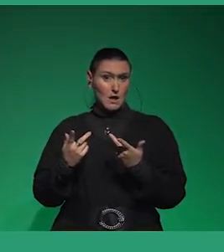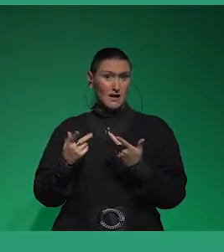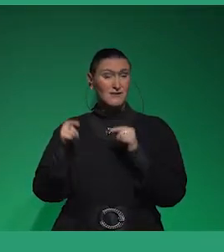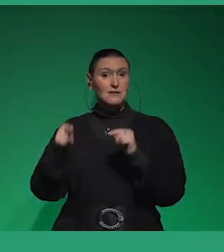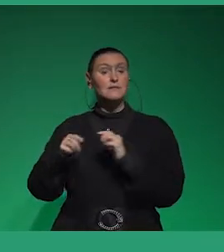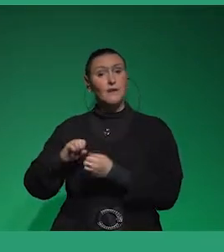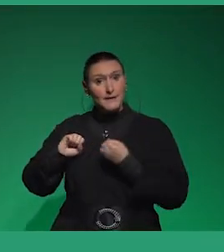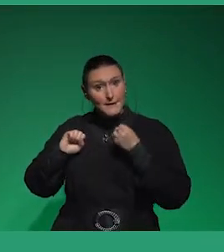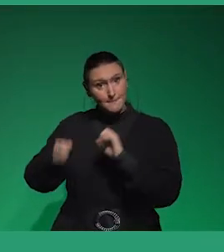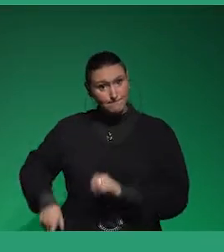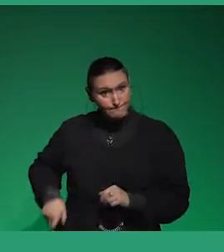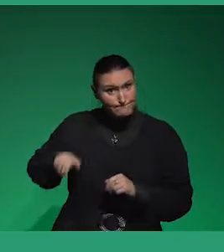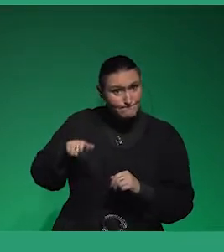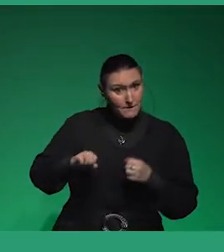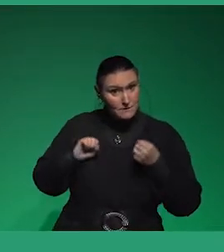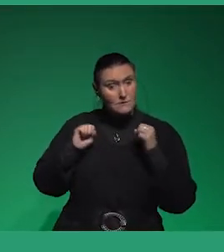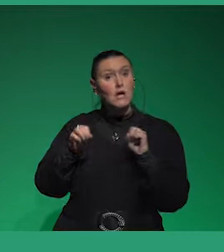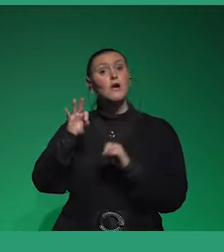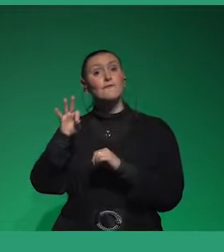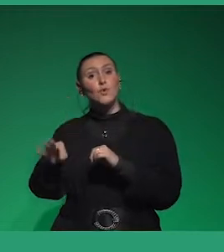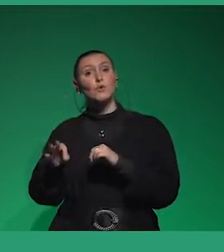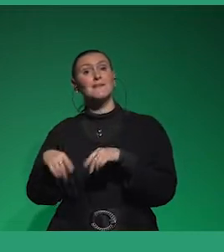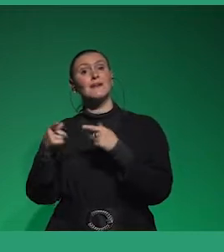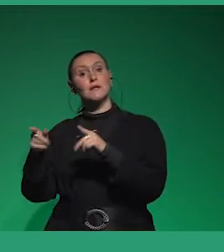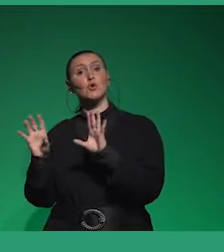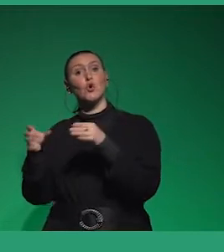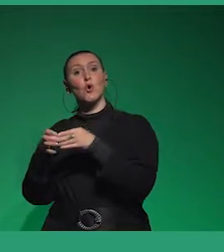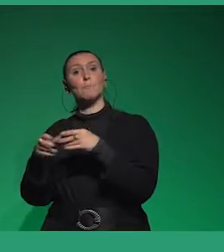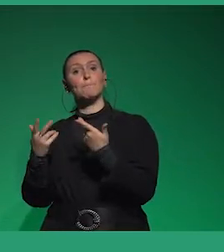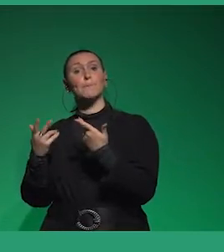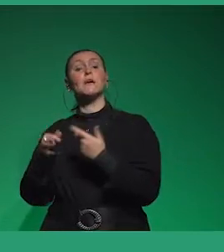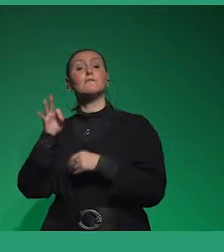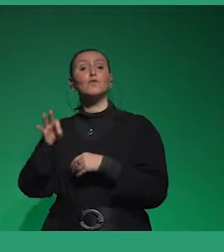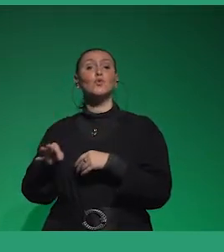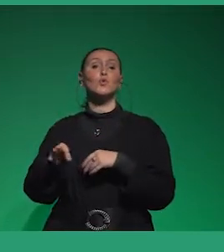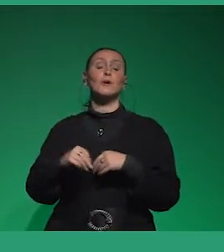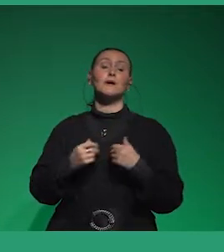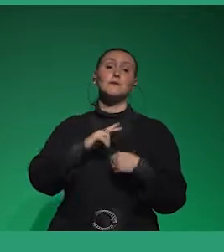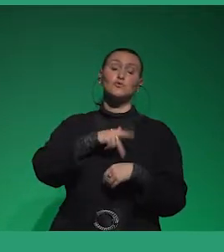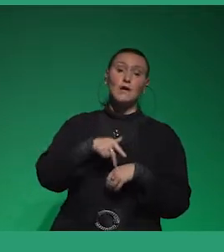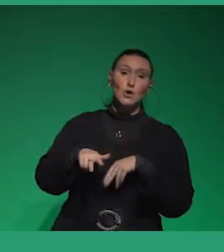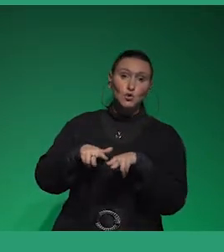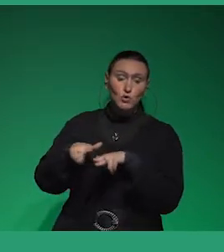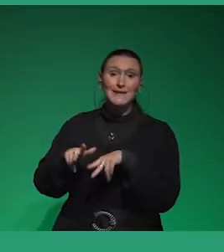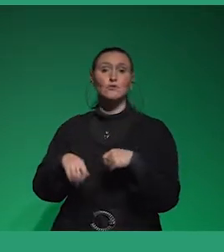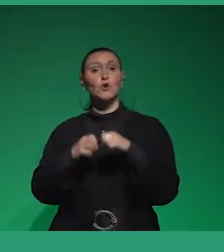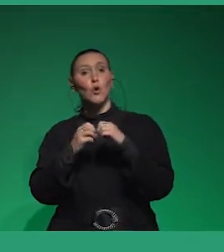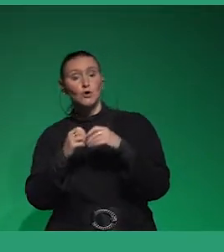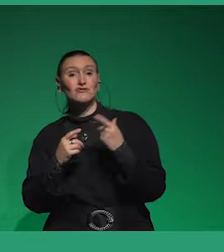the socioeconomic groups so that we can really collocate data from ecology and socioeconomic in these regions.